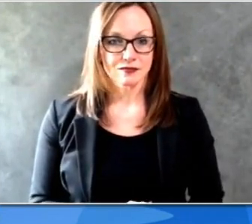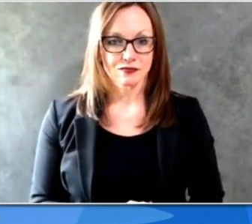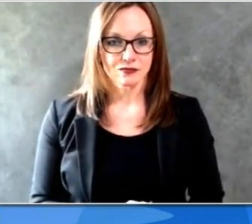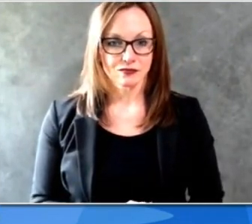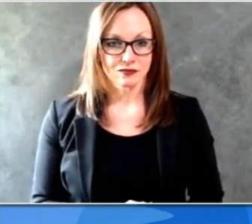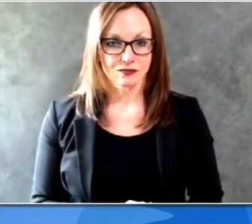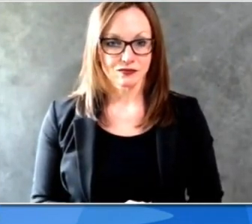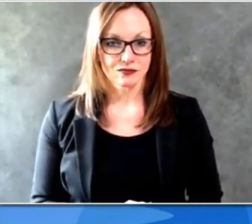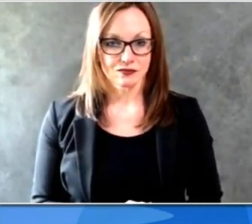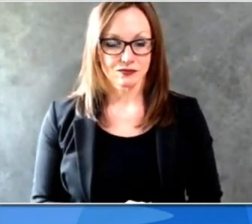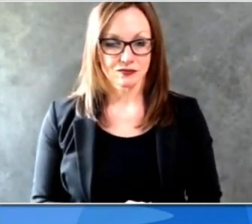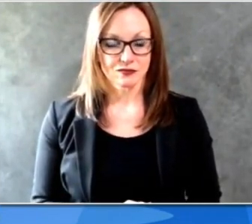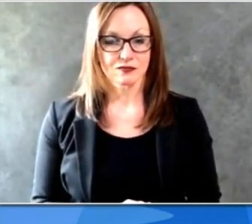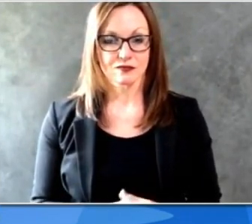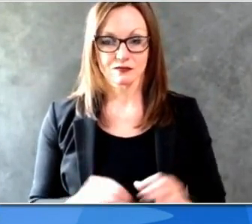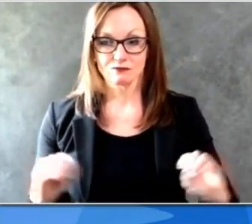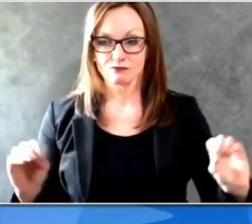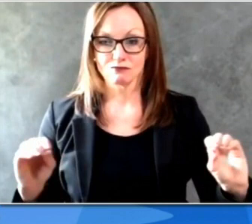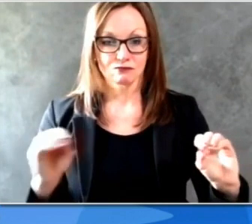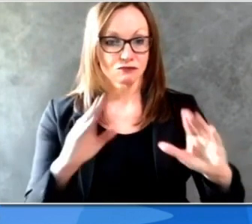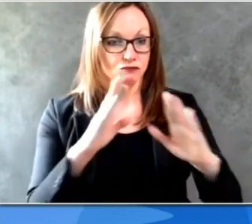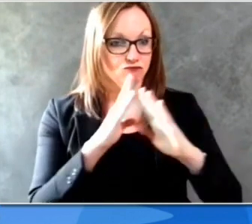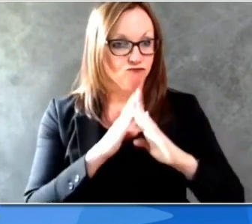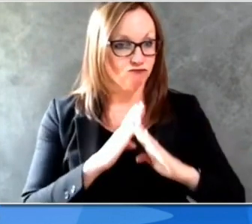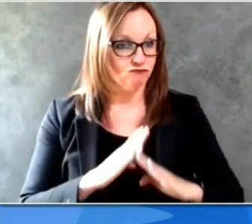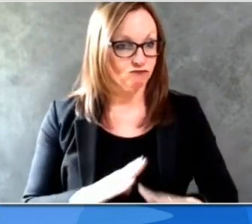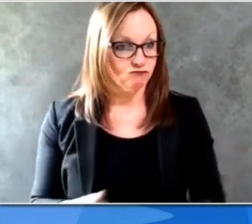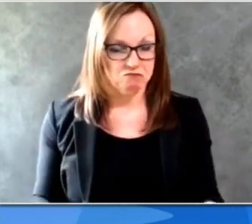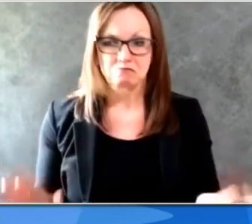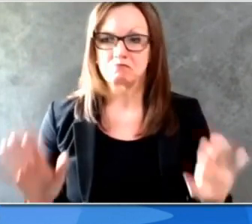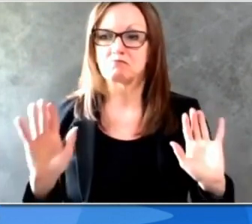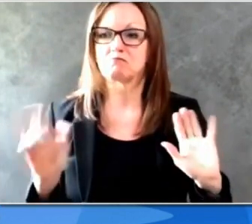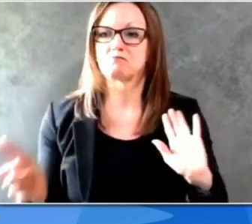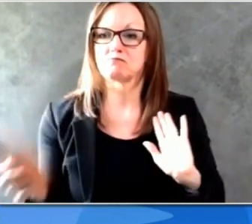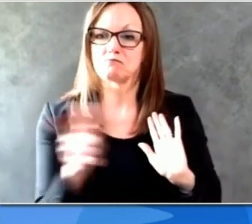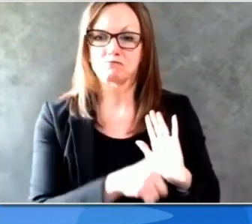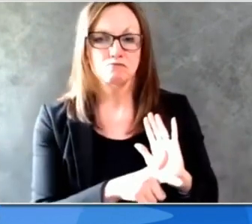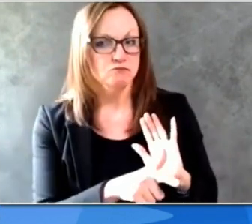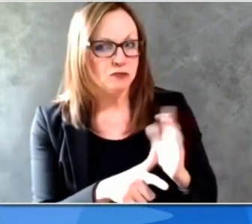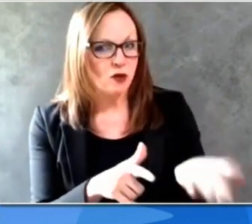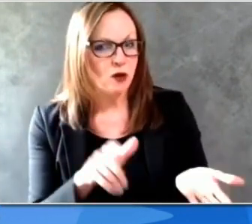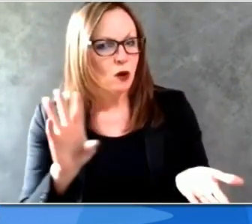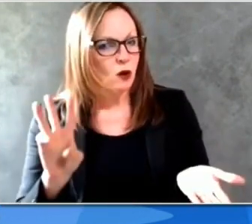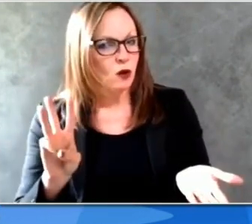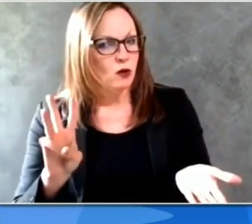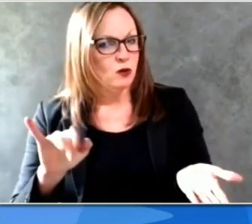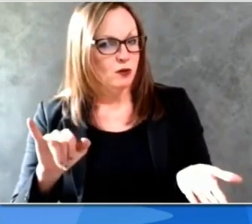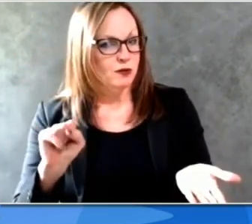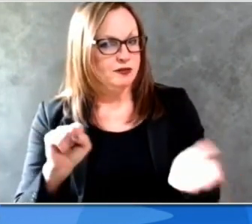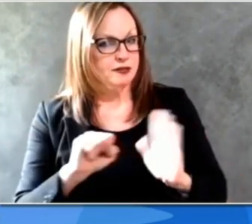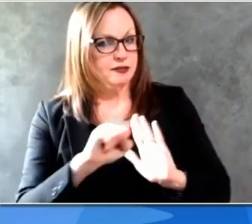Okay, we'll move on then to Riley Viderkin from Wisconsin State Journal. Riley.